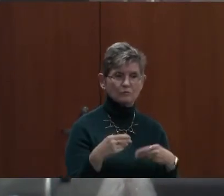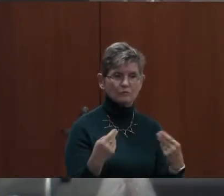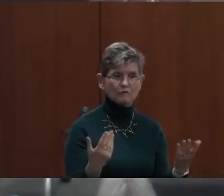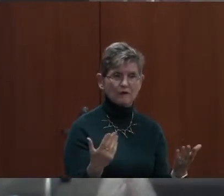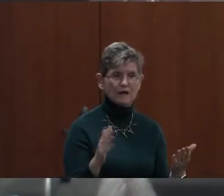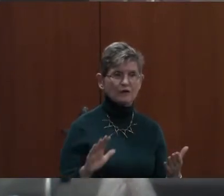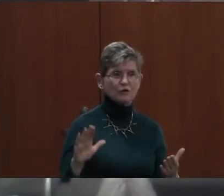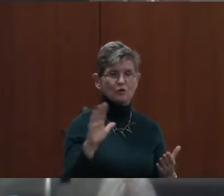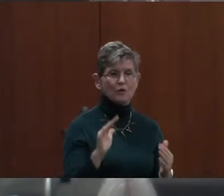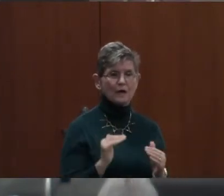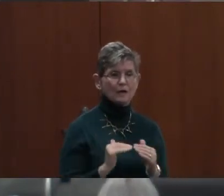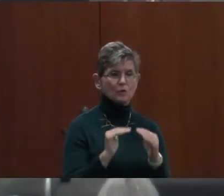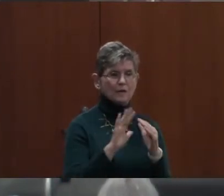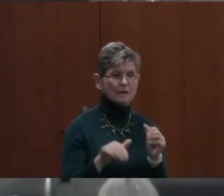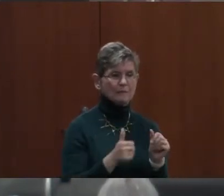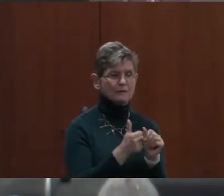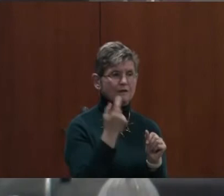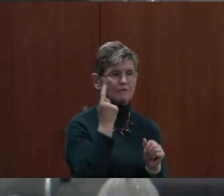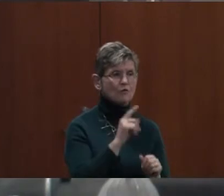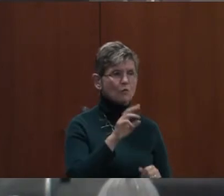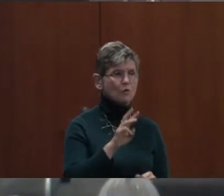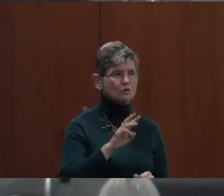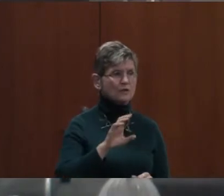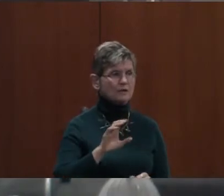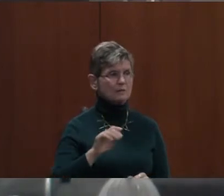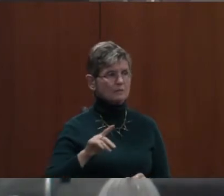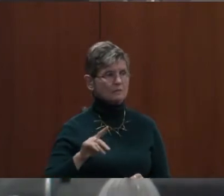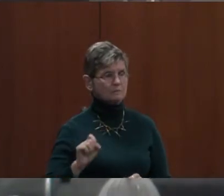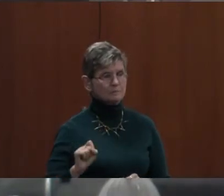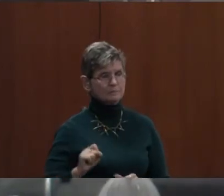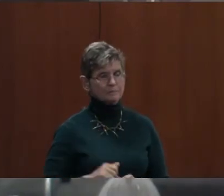your equity update for Washington County Public Schools.